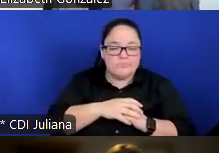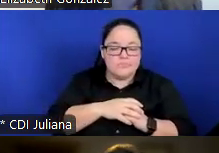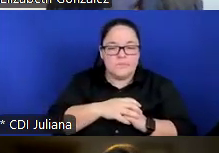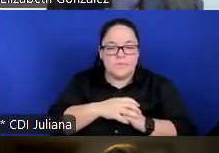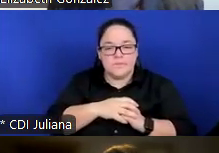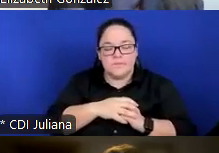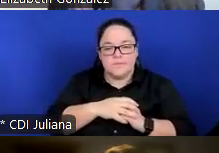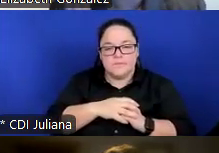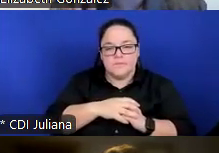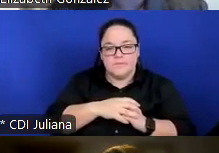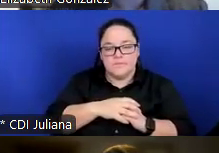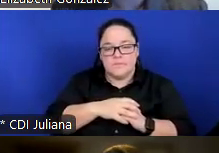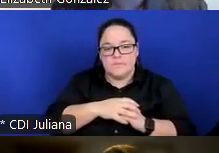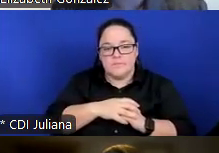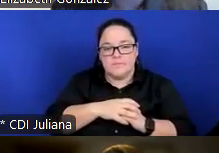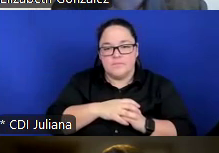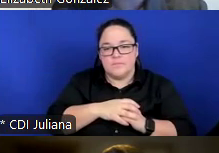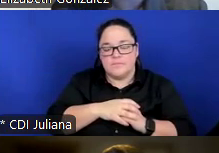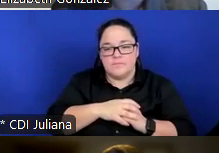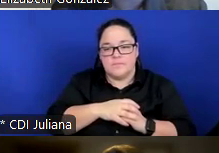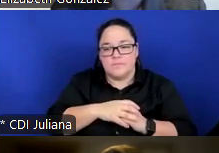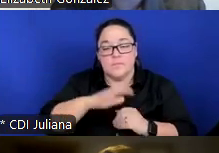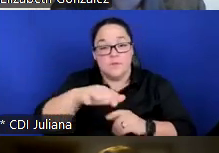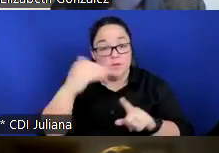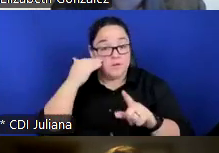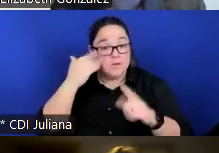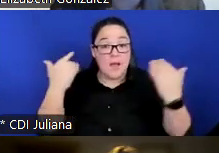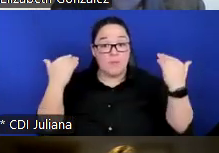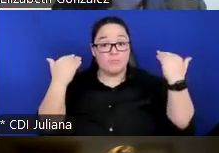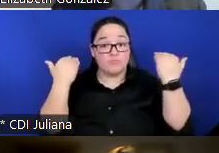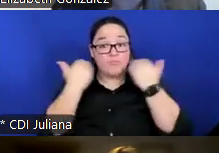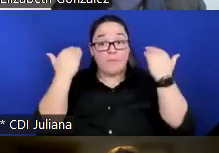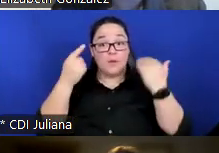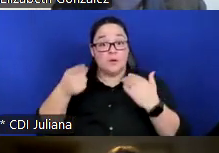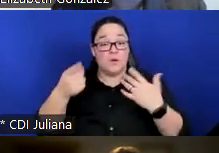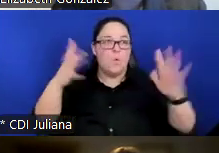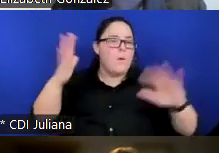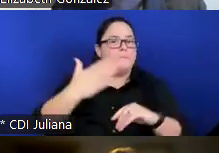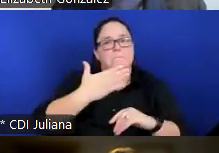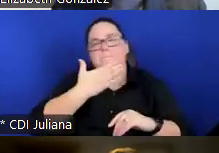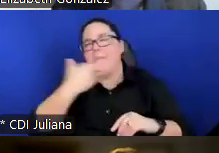bankruptcy is not the solution that a lot of people think it is.